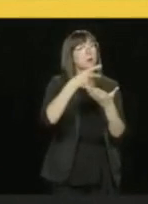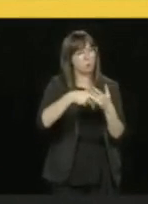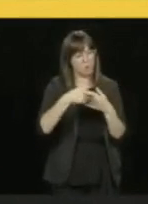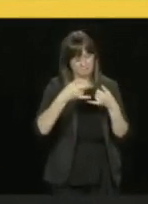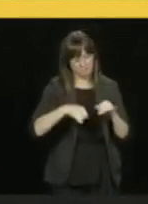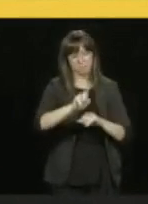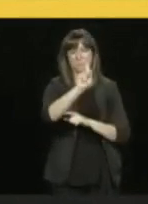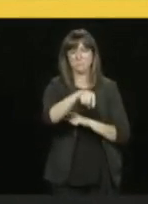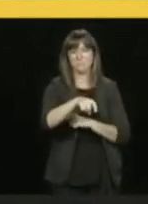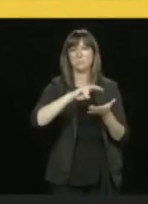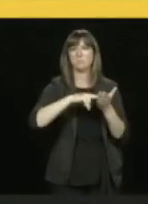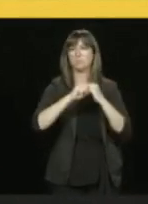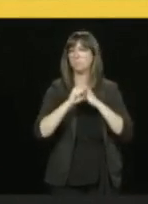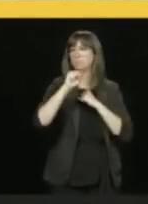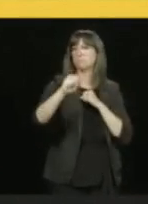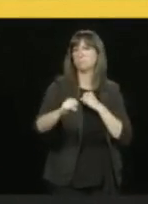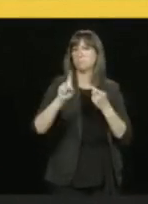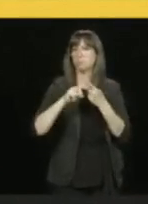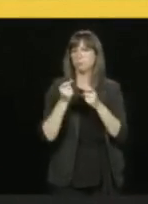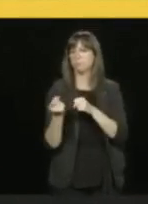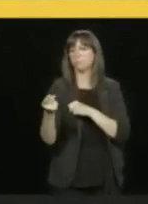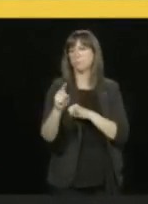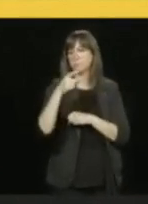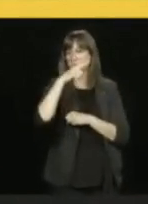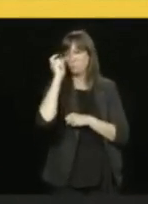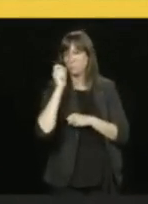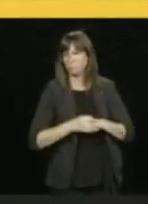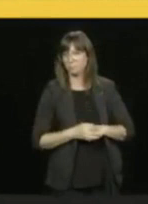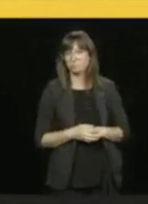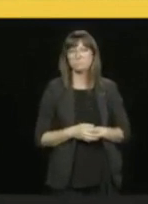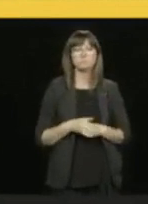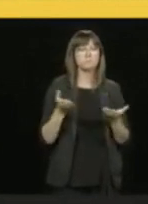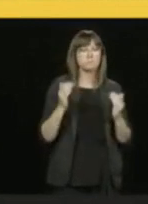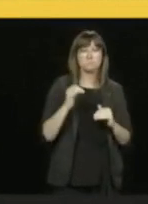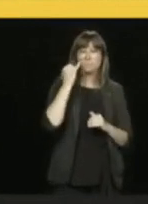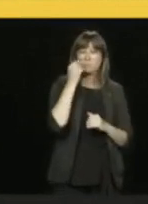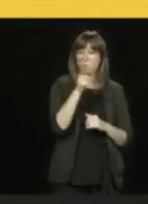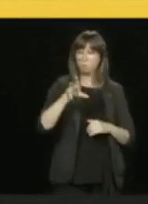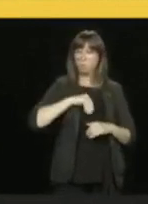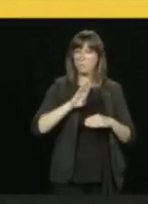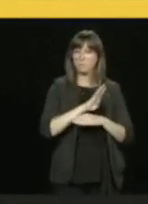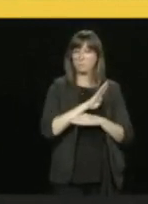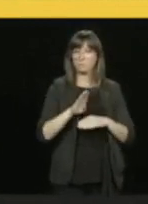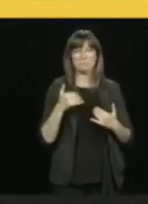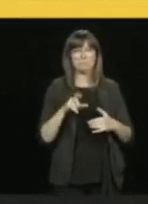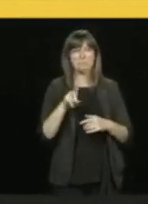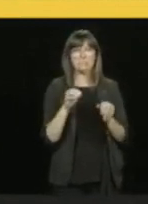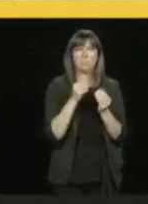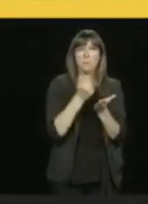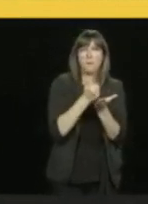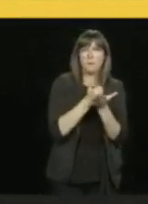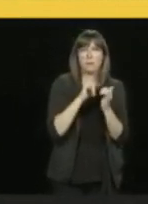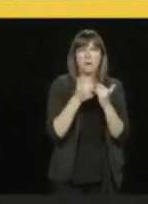we're extending it right through to next summer. Or perhaps you're a business owner needing extra help to bridge to